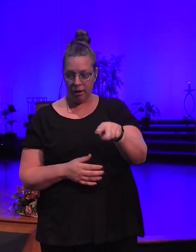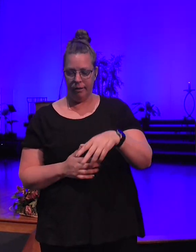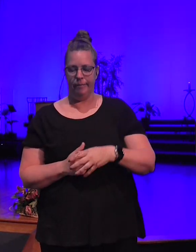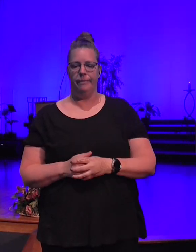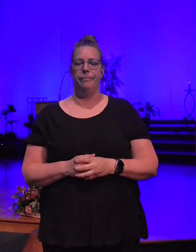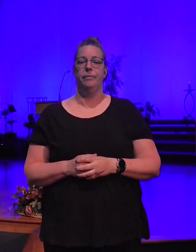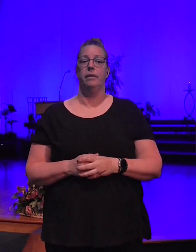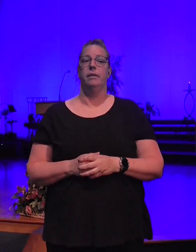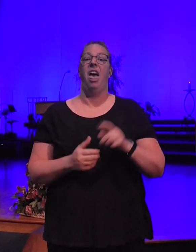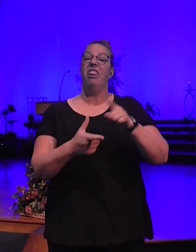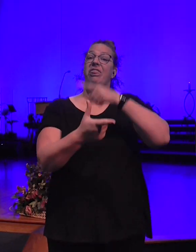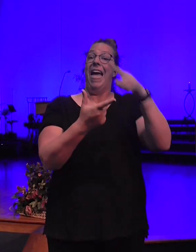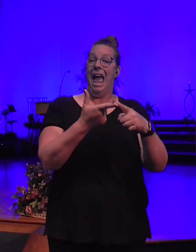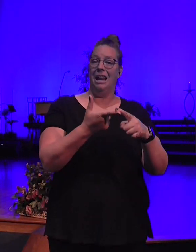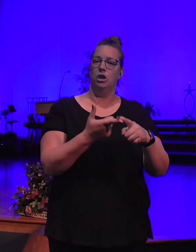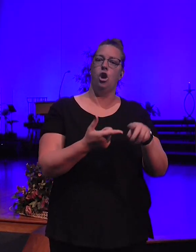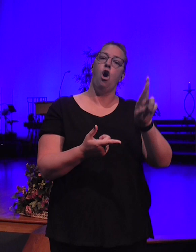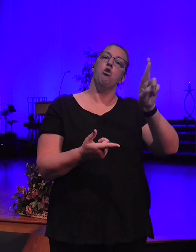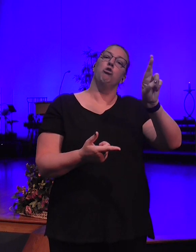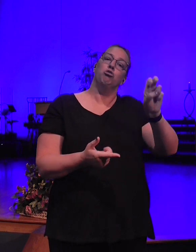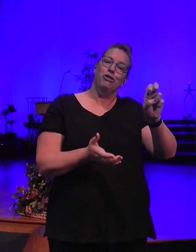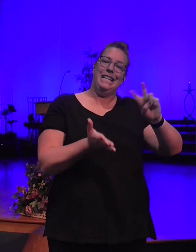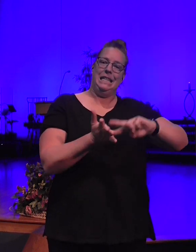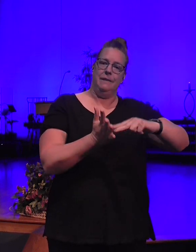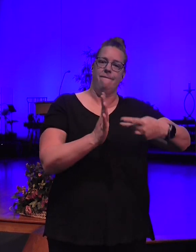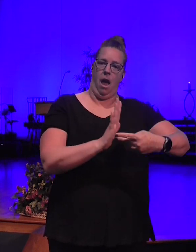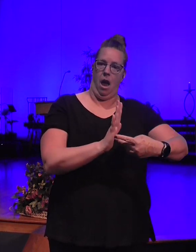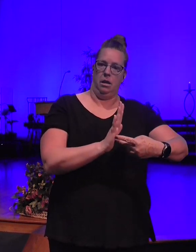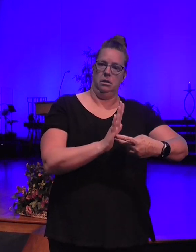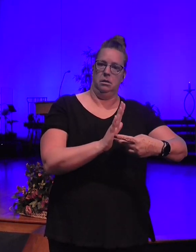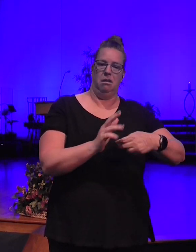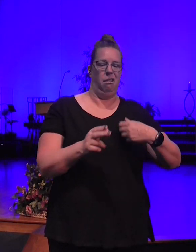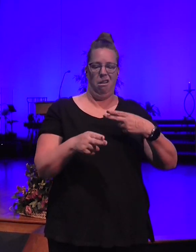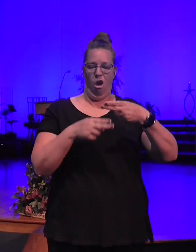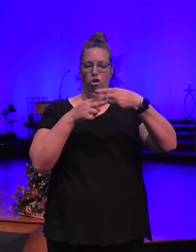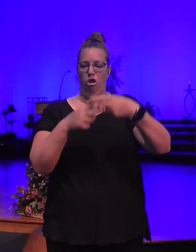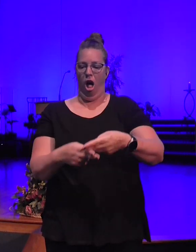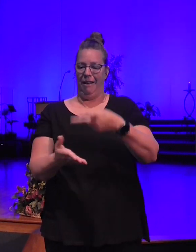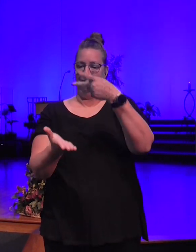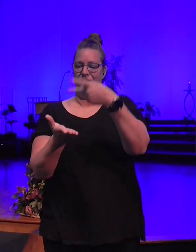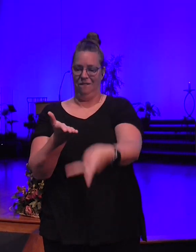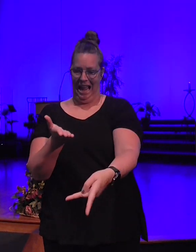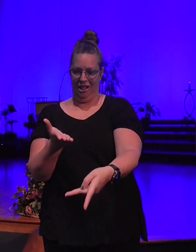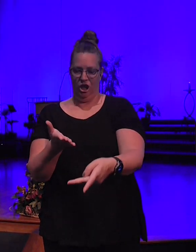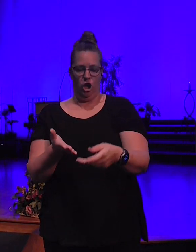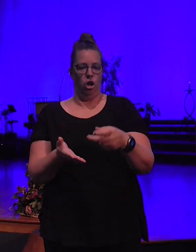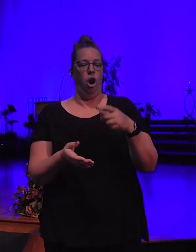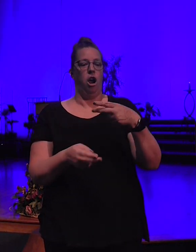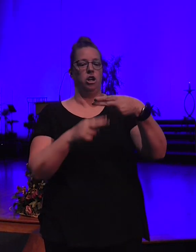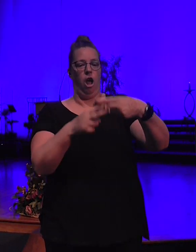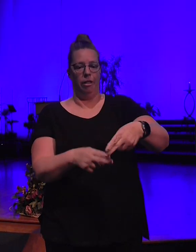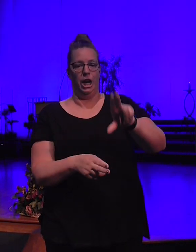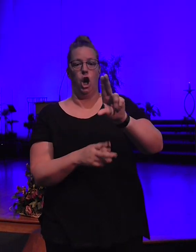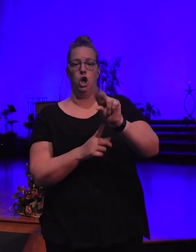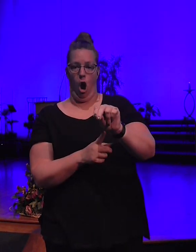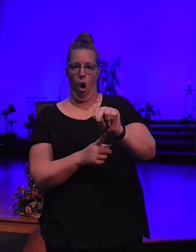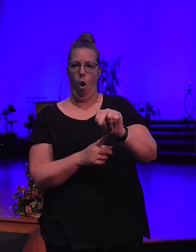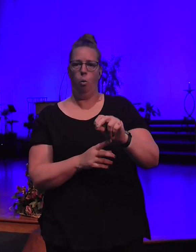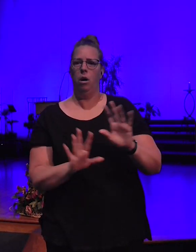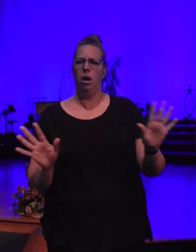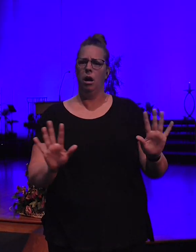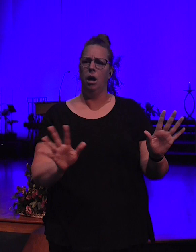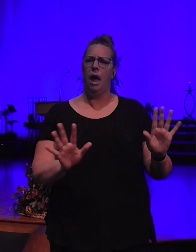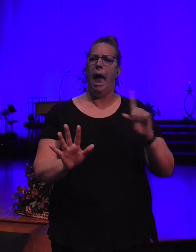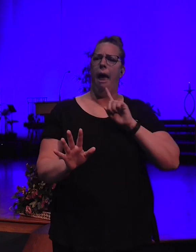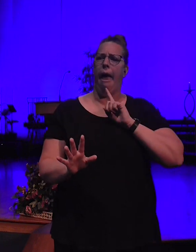consider redefining it. In other words, don't call it a failure. Don't call it a no. She says that